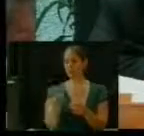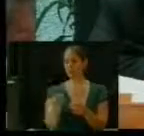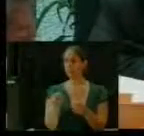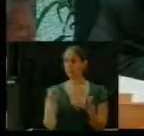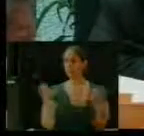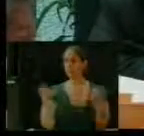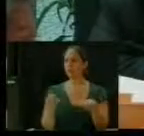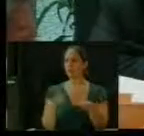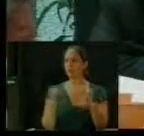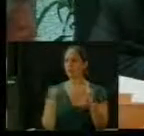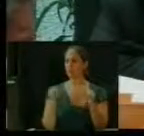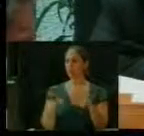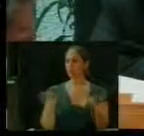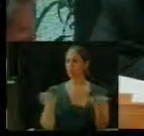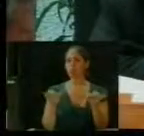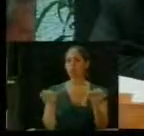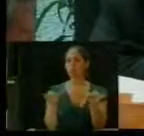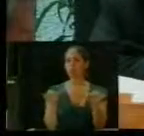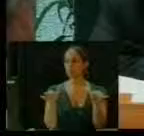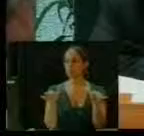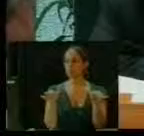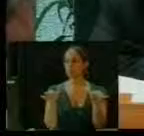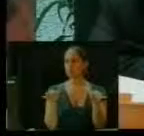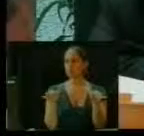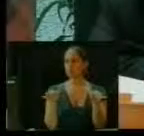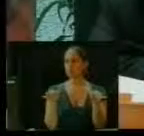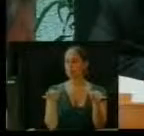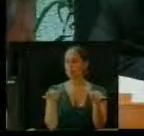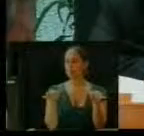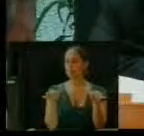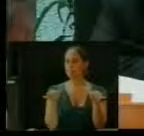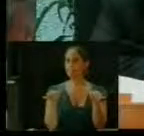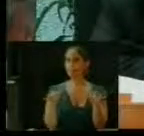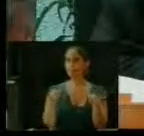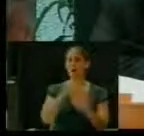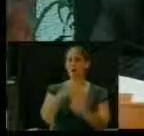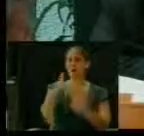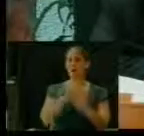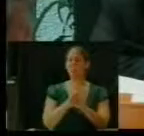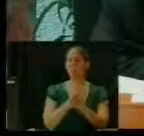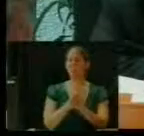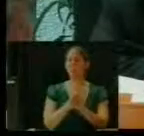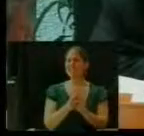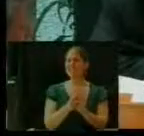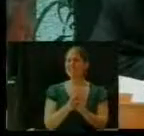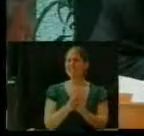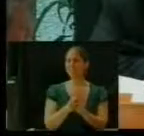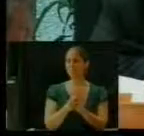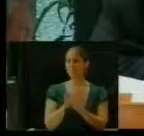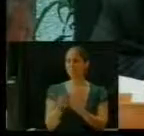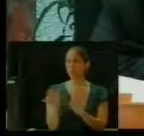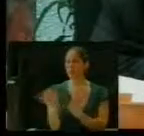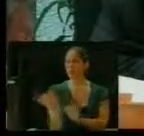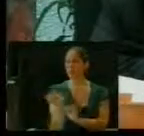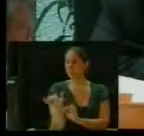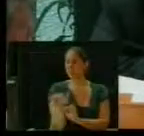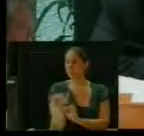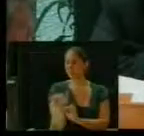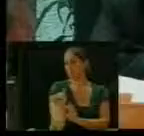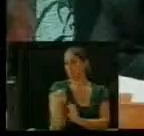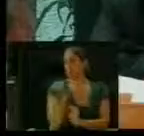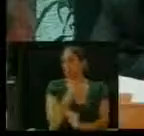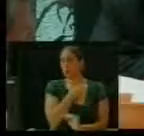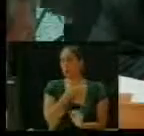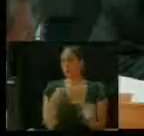to MTAS for all the cities in the state of Tennessee that they could adopt. The policies are very similar. What we